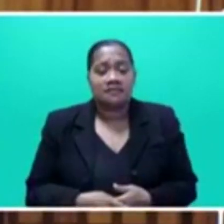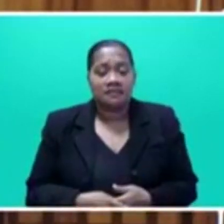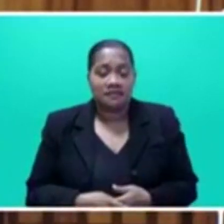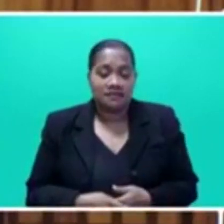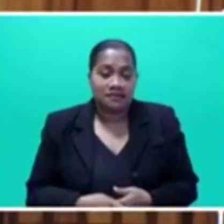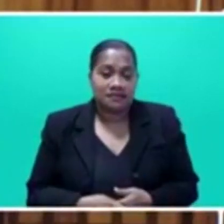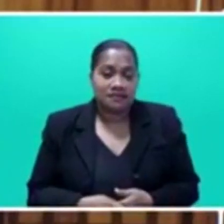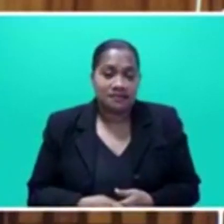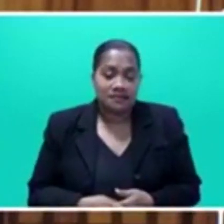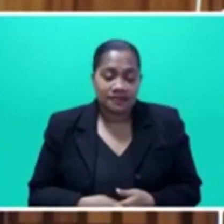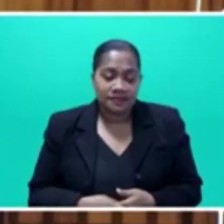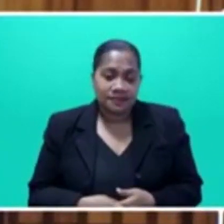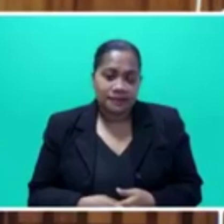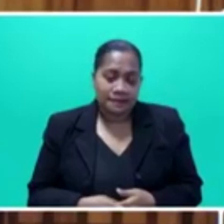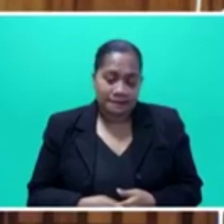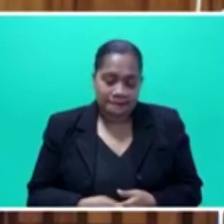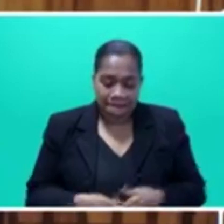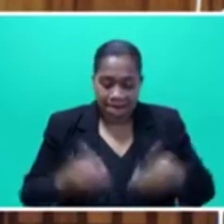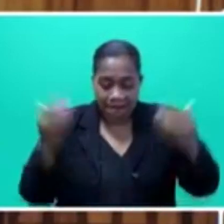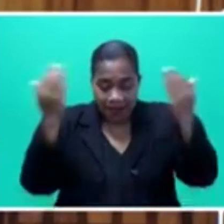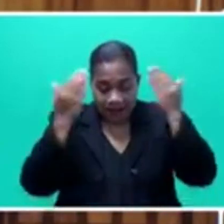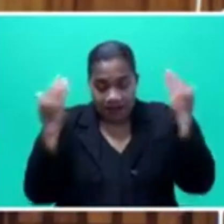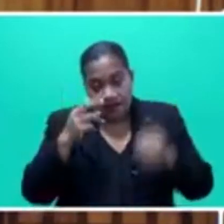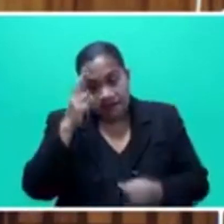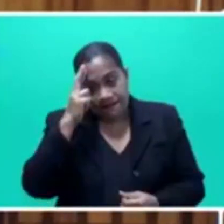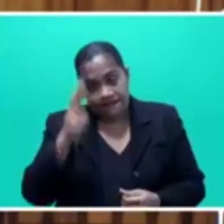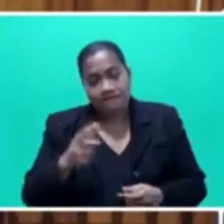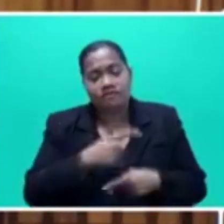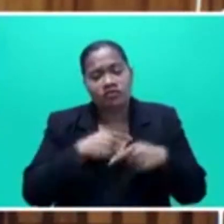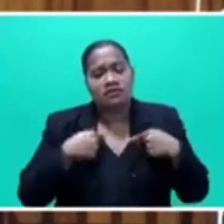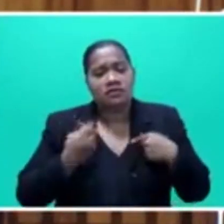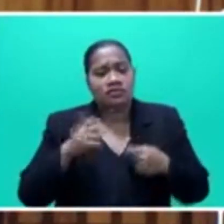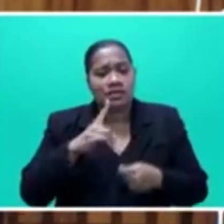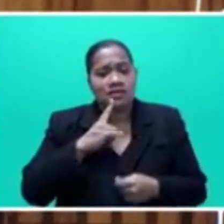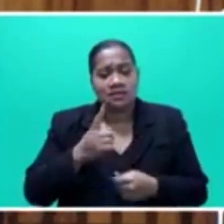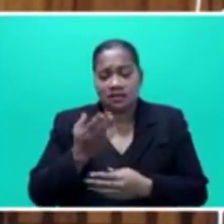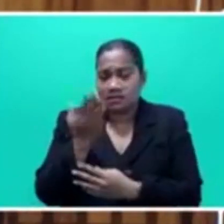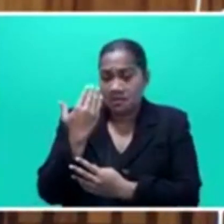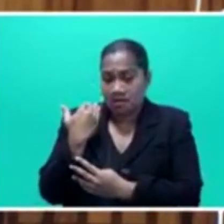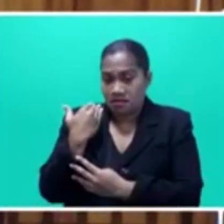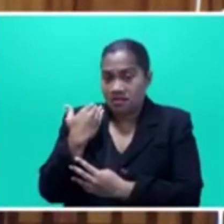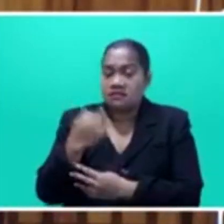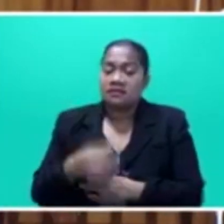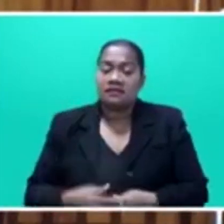Mr. Speaker, sir. Mr. Speaker, sir, we have said in the past,